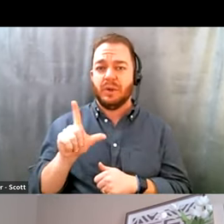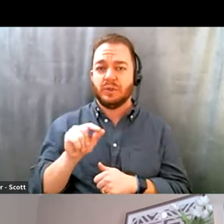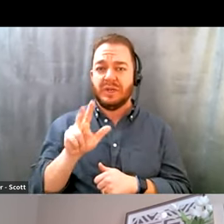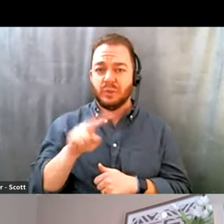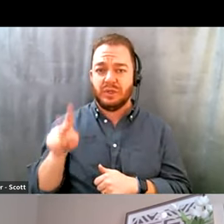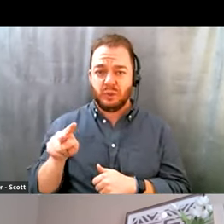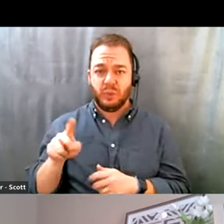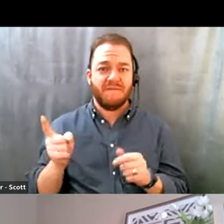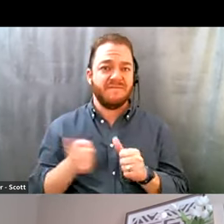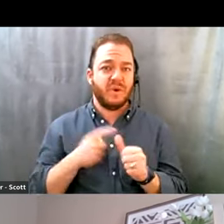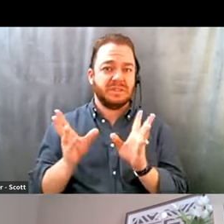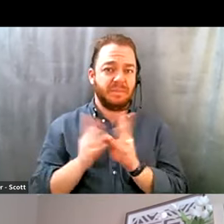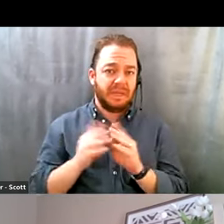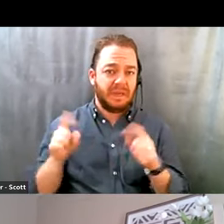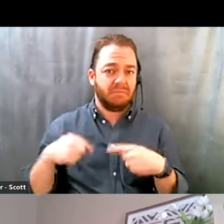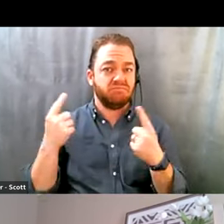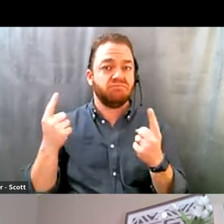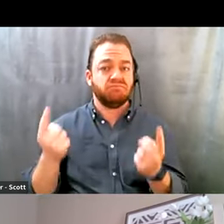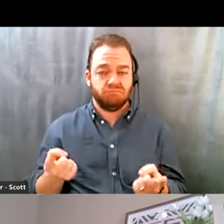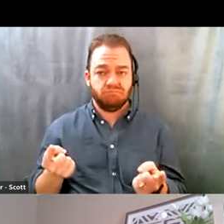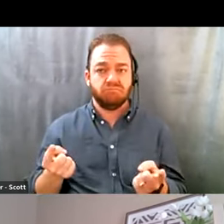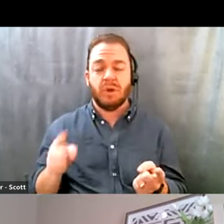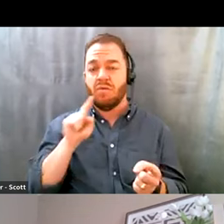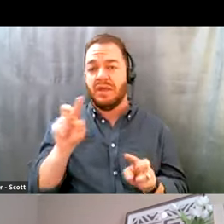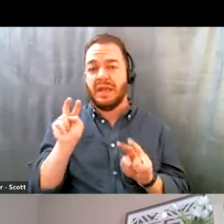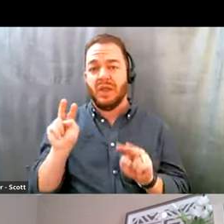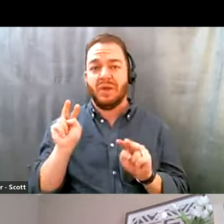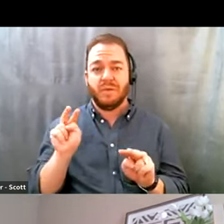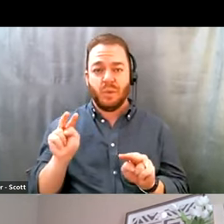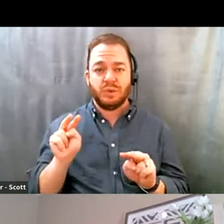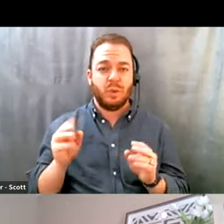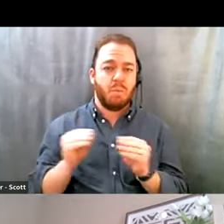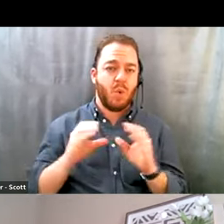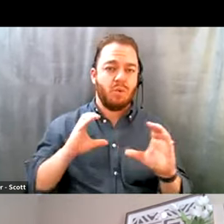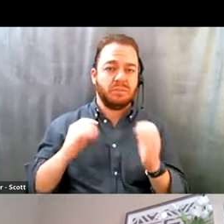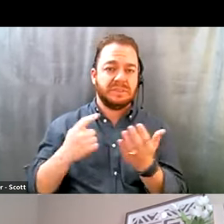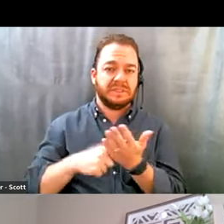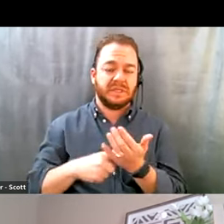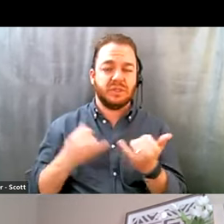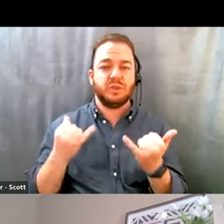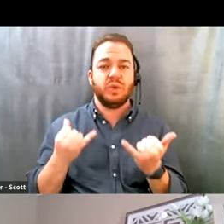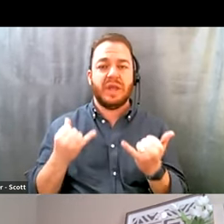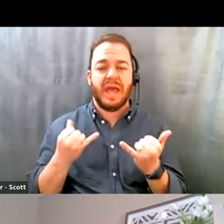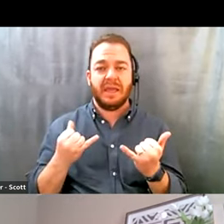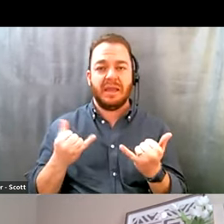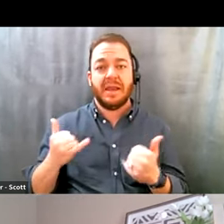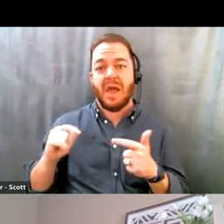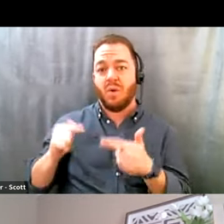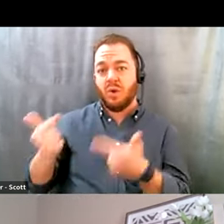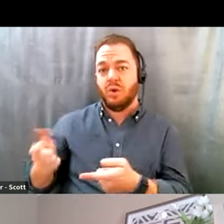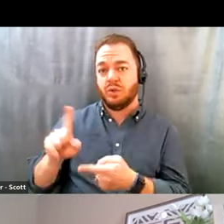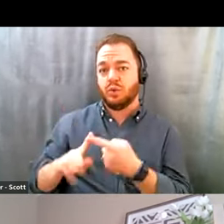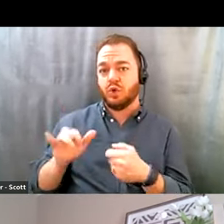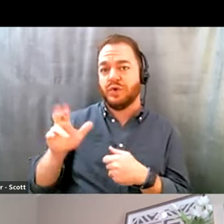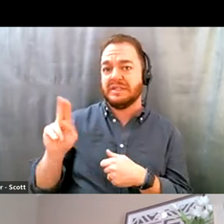our inaugural meeting, and really looking forward to the conversation today. So without further ado, I'm going to turn it over to Kristen